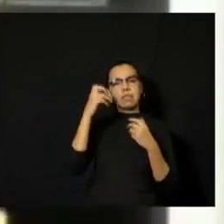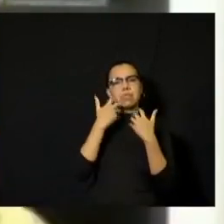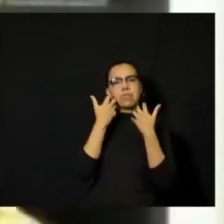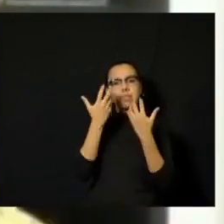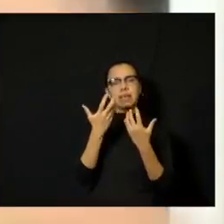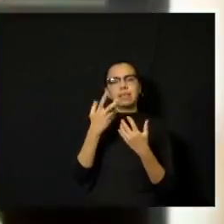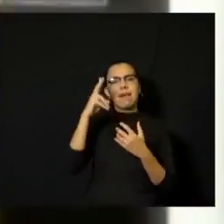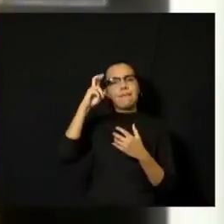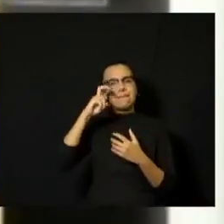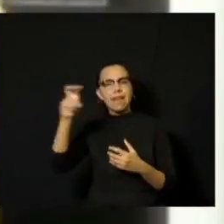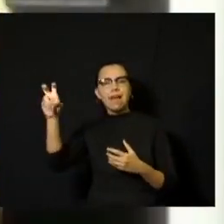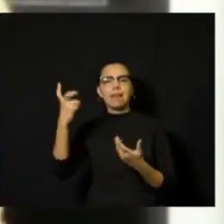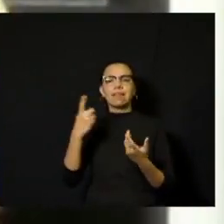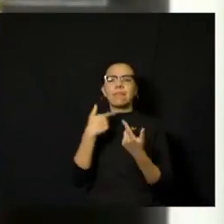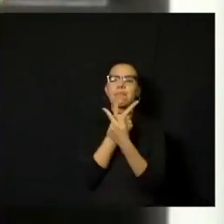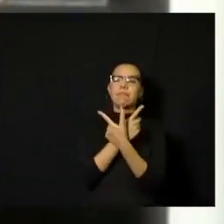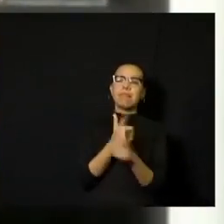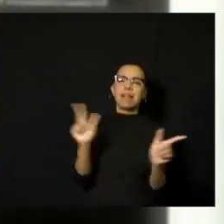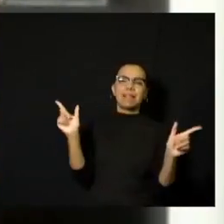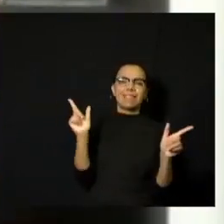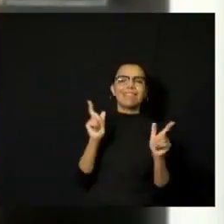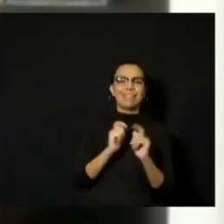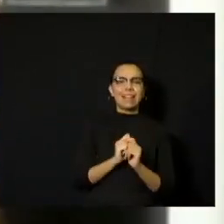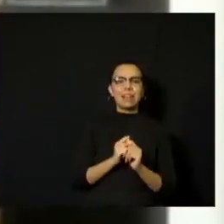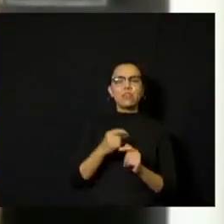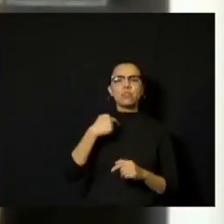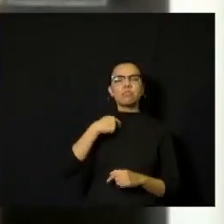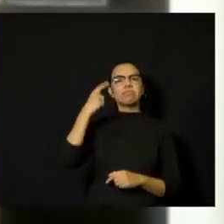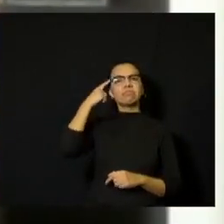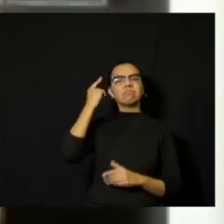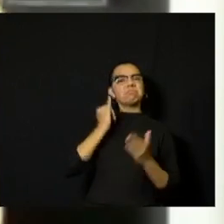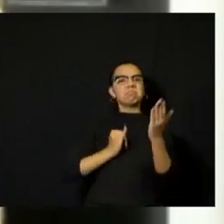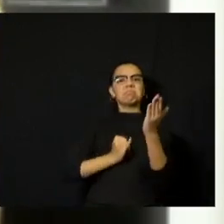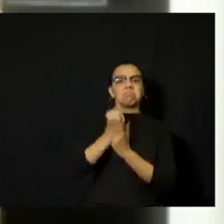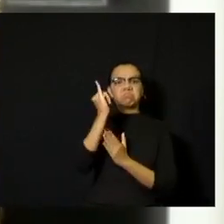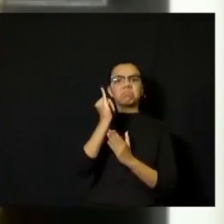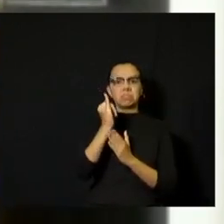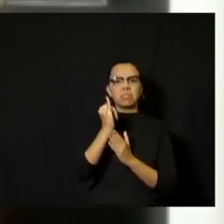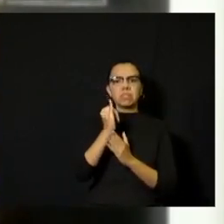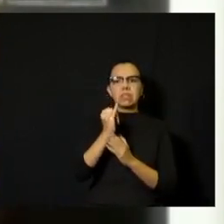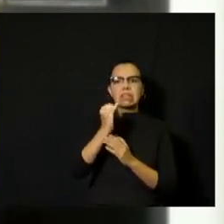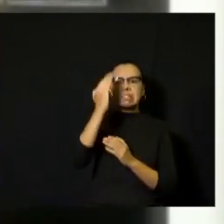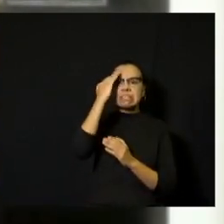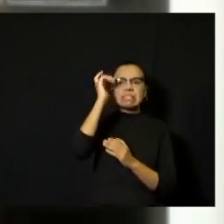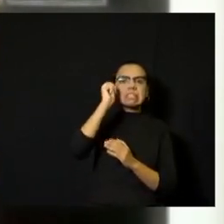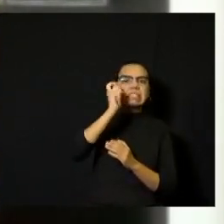I deserve trips, financial freedom. That's when I decided to